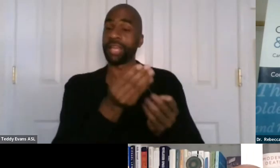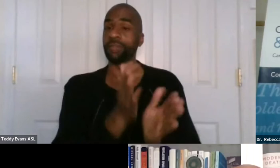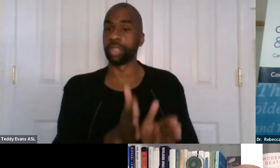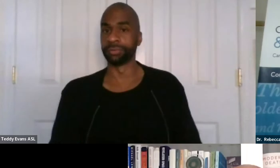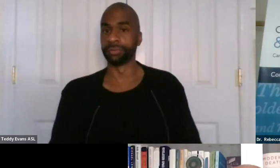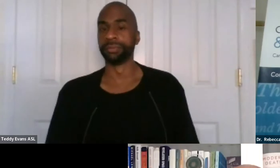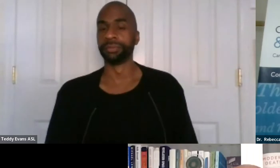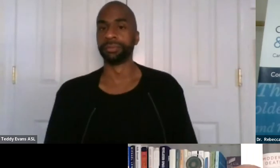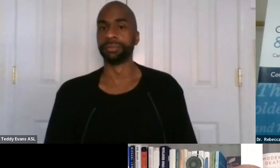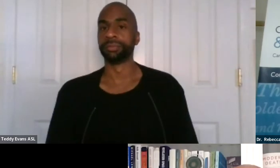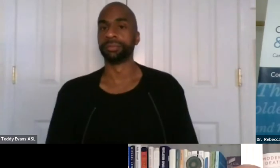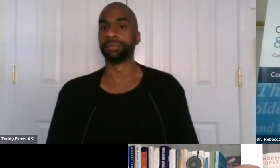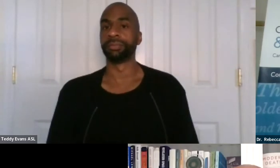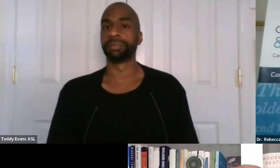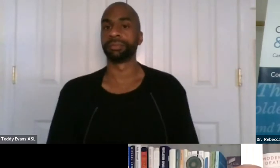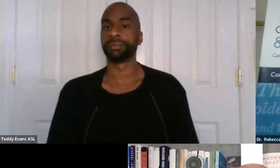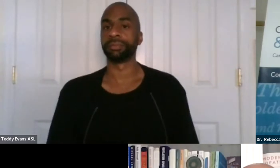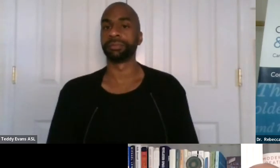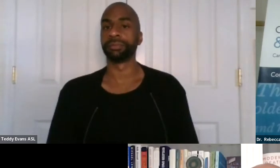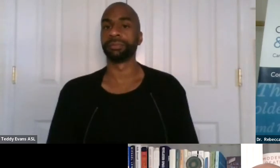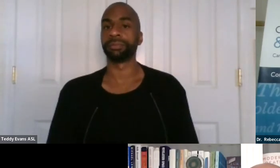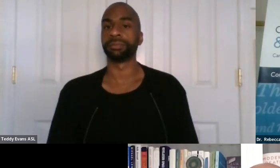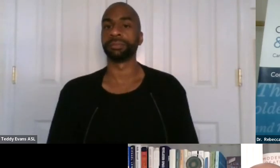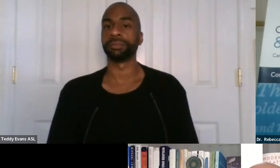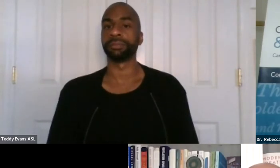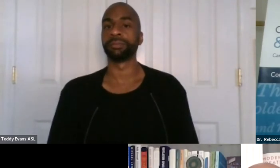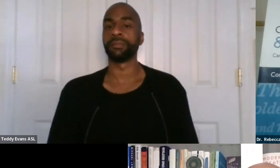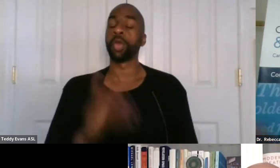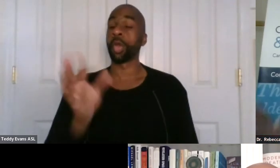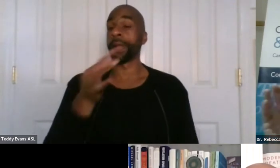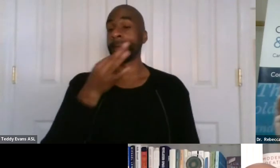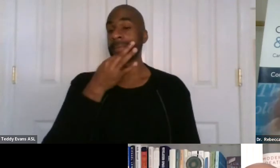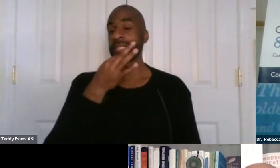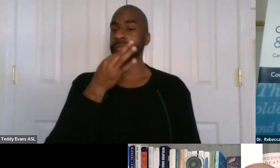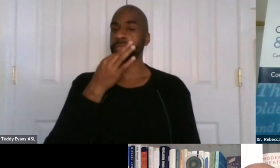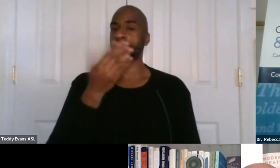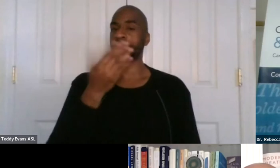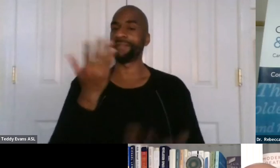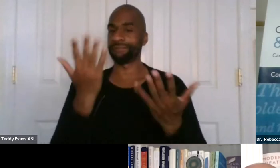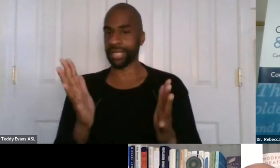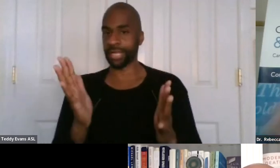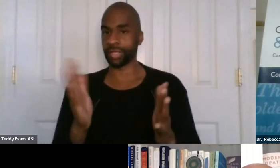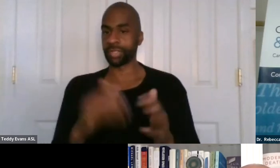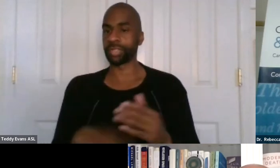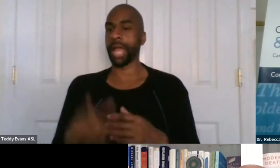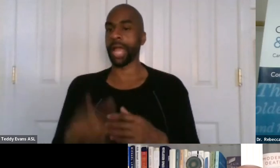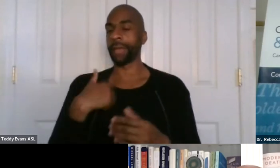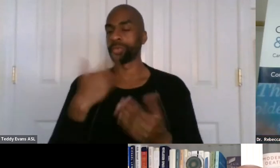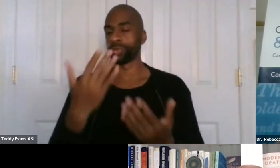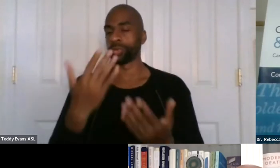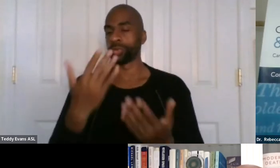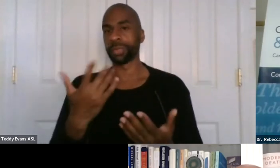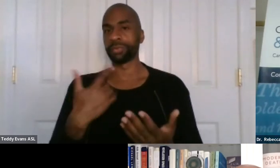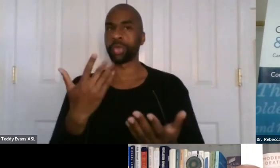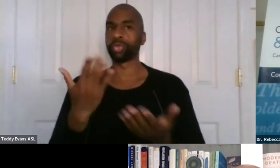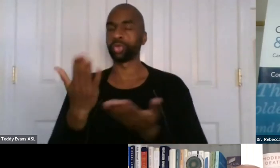So I know we're coming to the top of the hour. So what I'd like to do is give what I'm considering to be bonus content. Somebody in